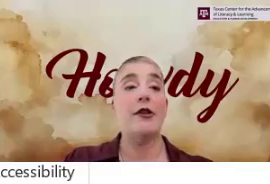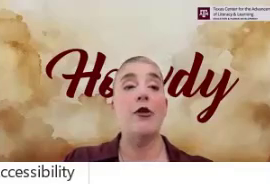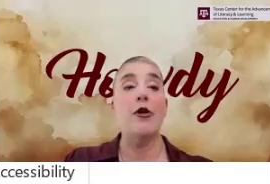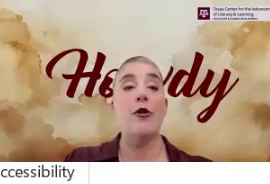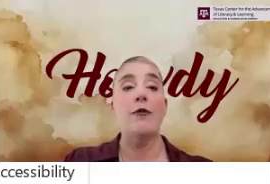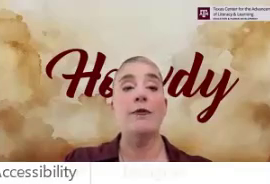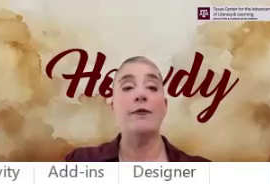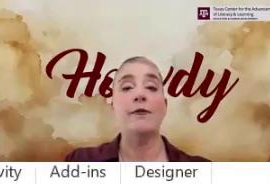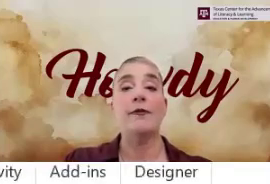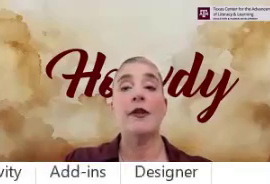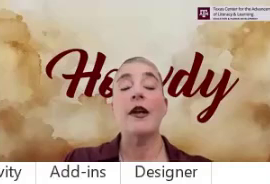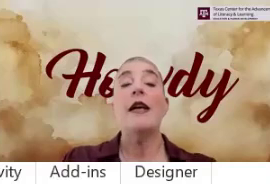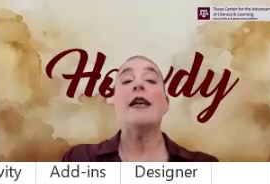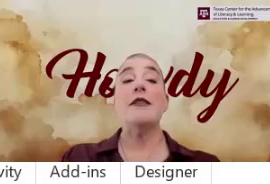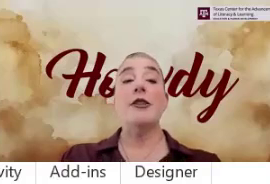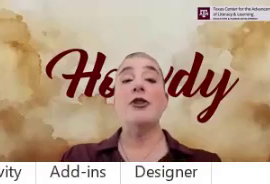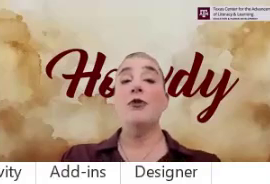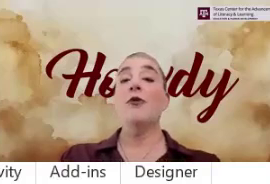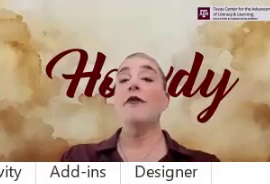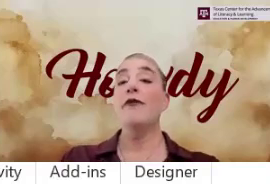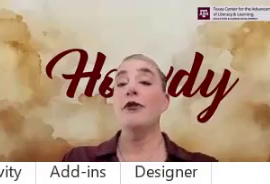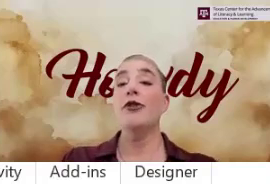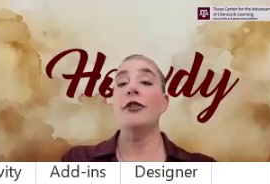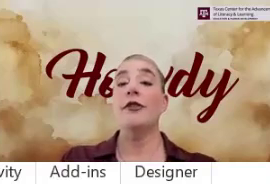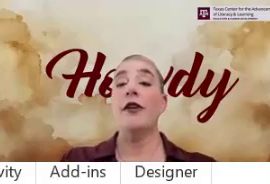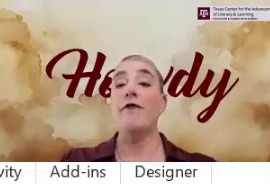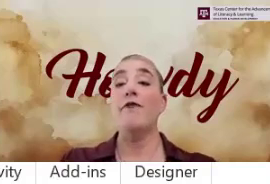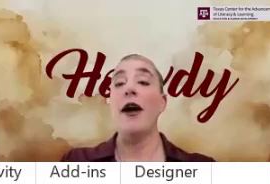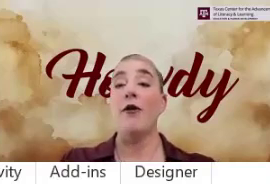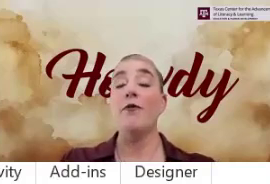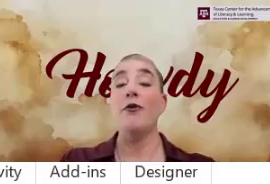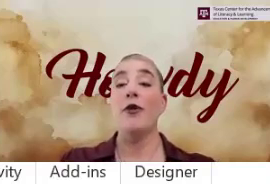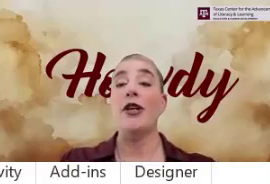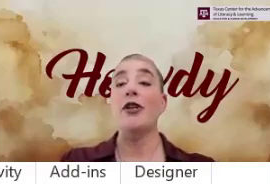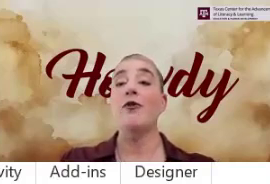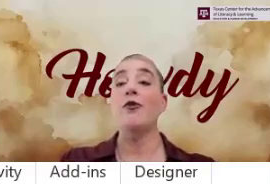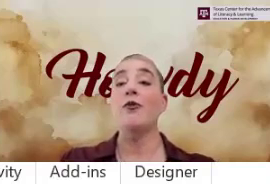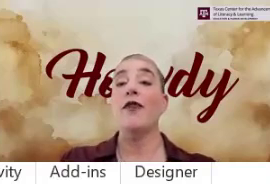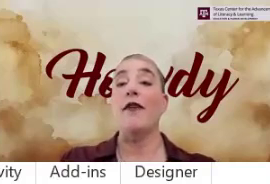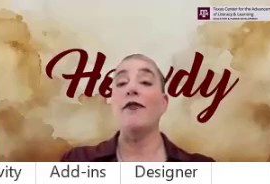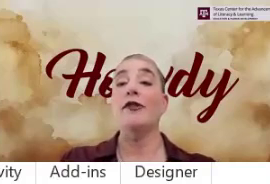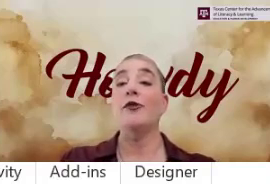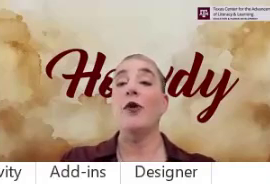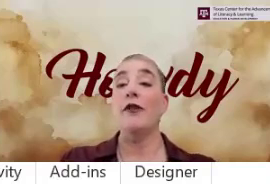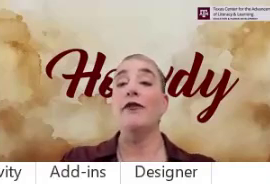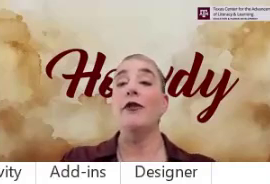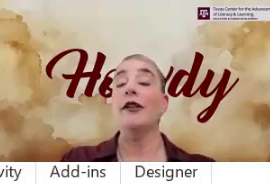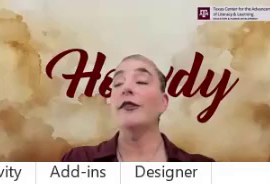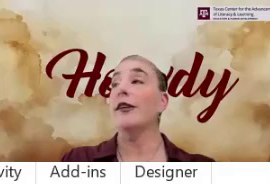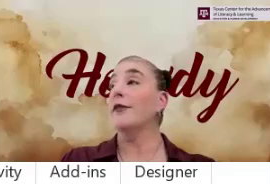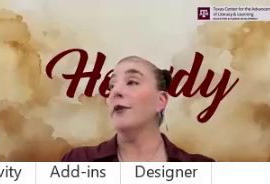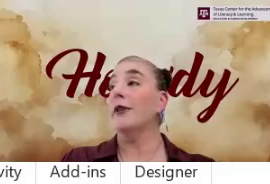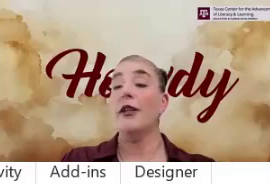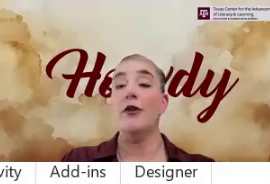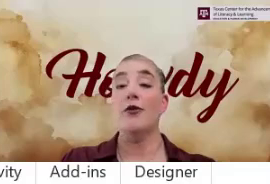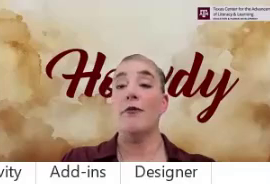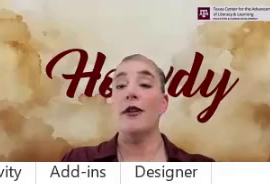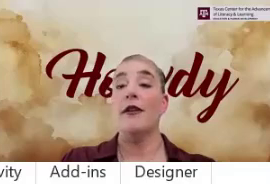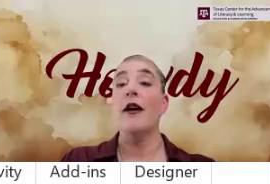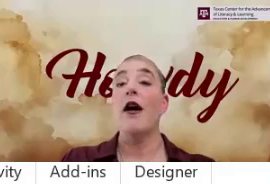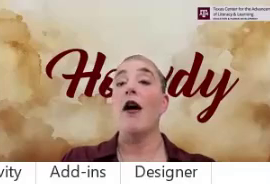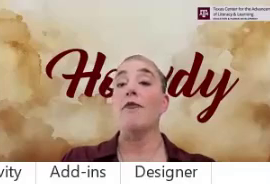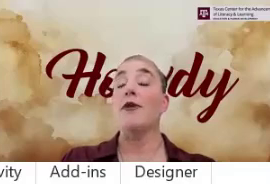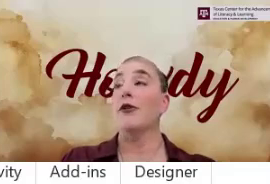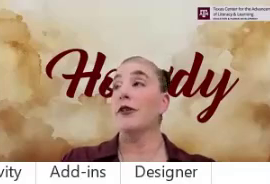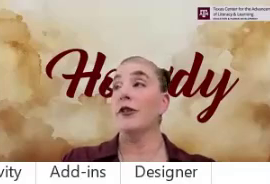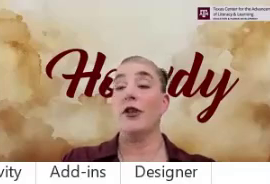already. Let's go home. In the newer versions of PowerPoint, you've got this wonderful accessibility